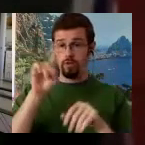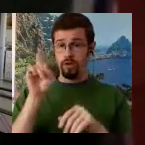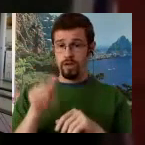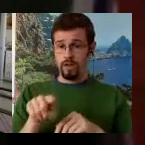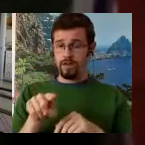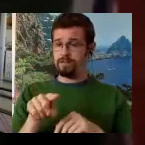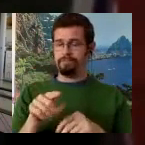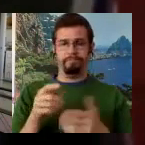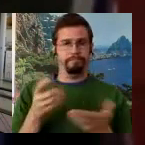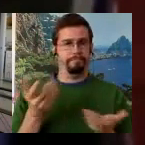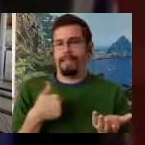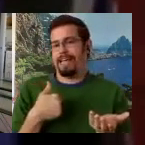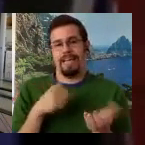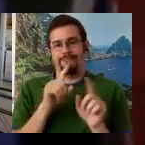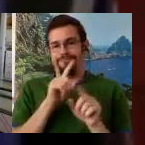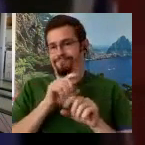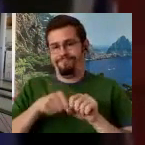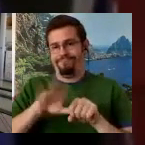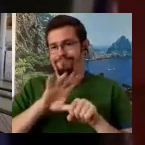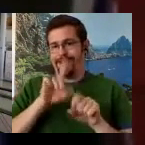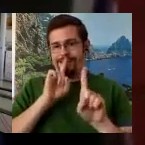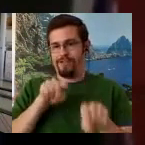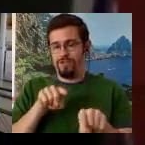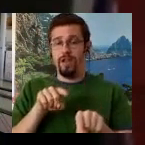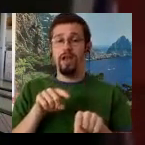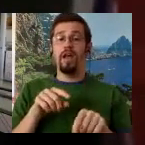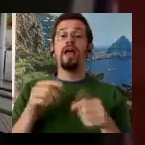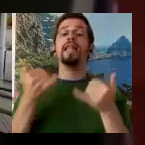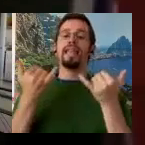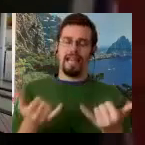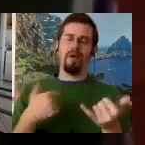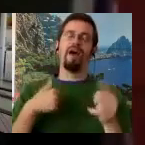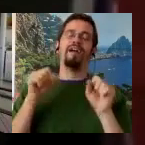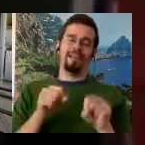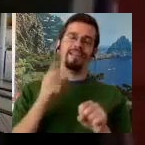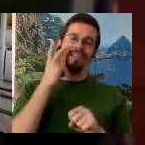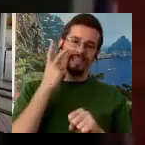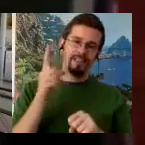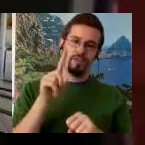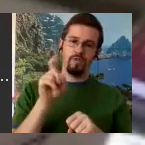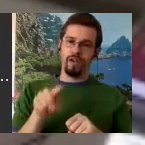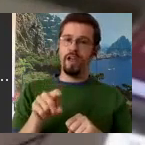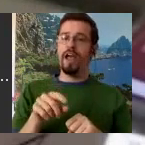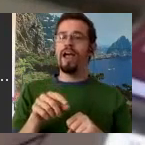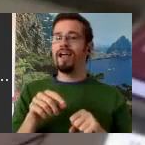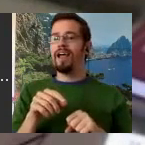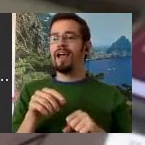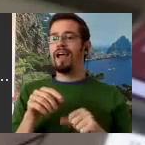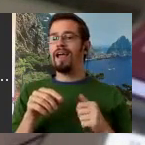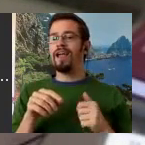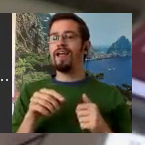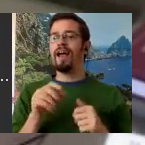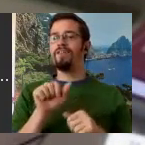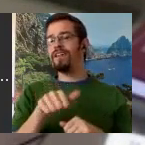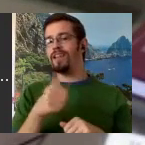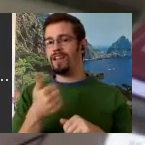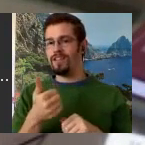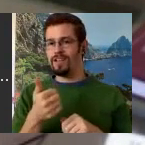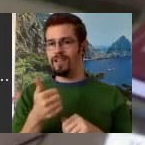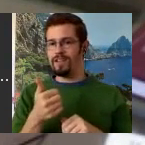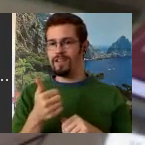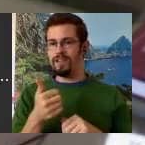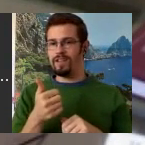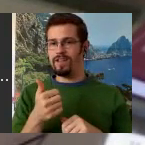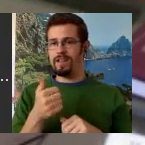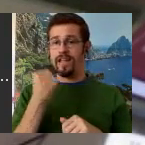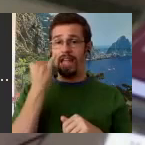and I don't have a good answer. And also, I now see the question, and I'd like to say one last thing too. If it's